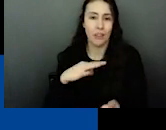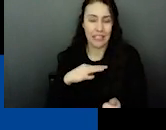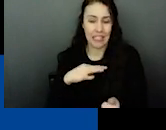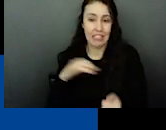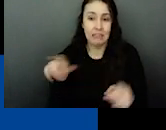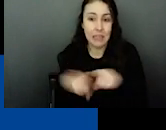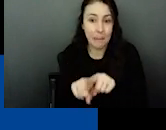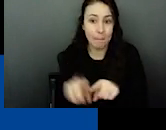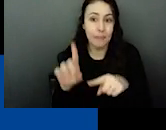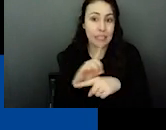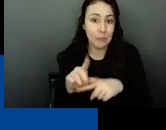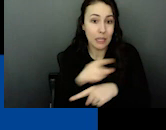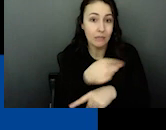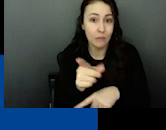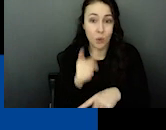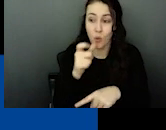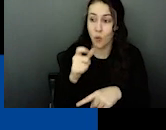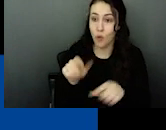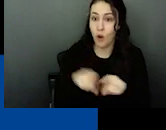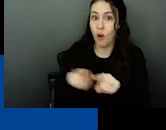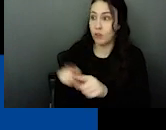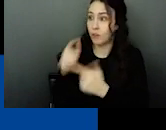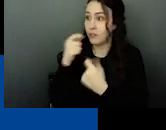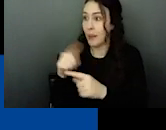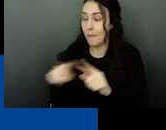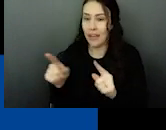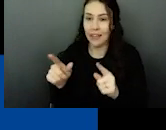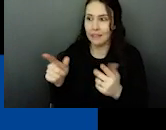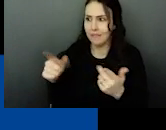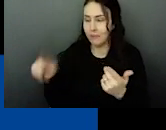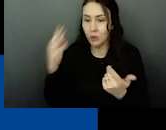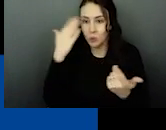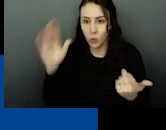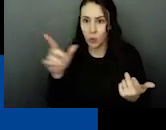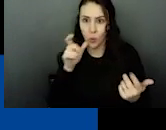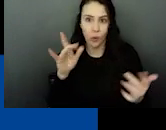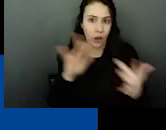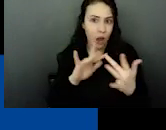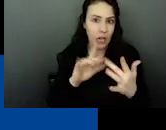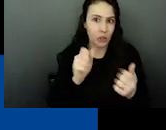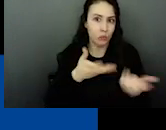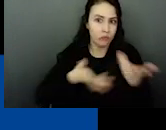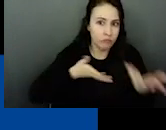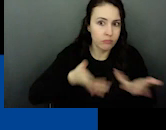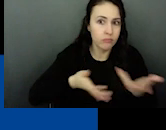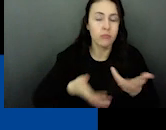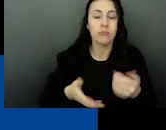be interested, but don't necessarily know who else to contact to engage. We're really, you know, there's incredible resources in there.